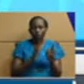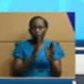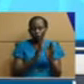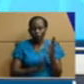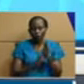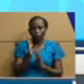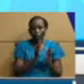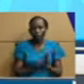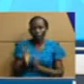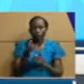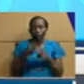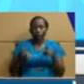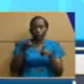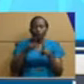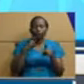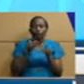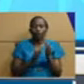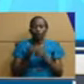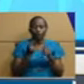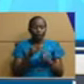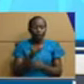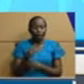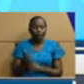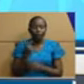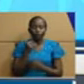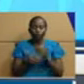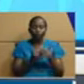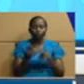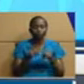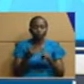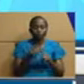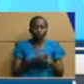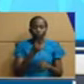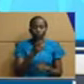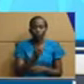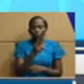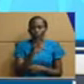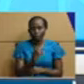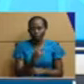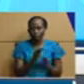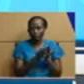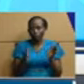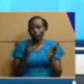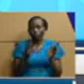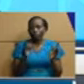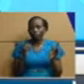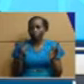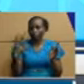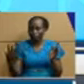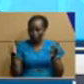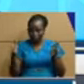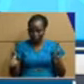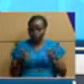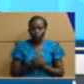social protection among the key development strategies to be pursued between 2020 and 2025.